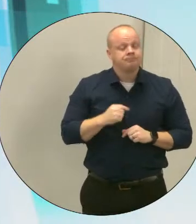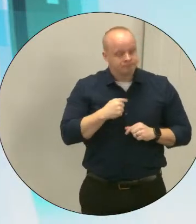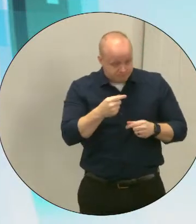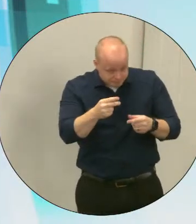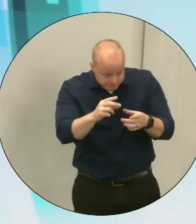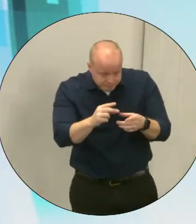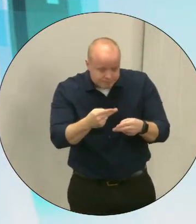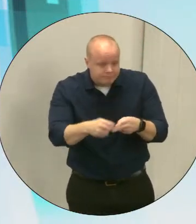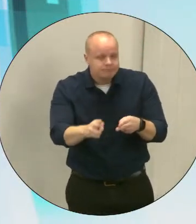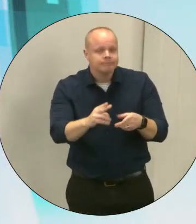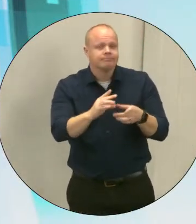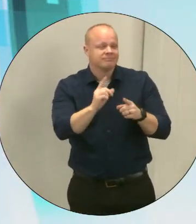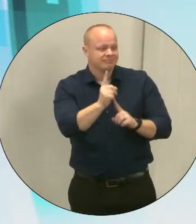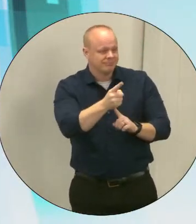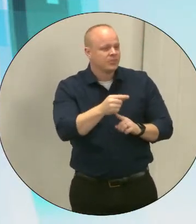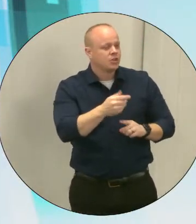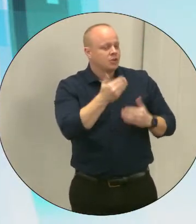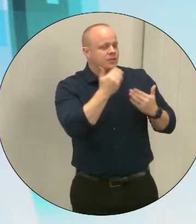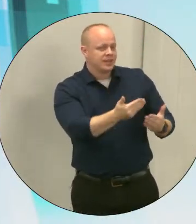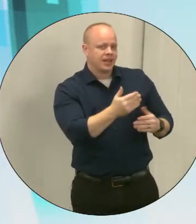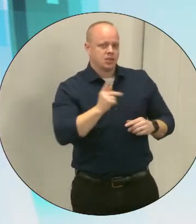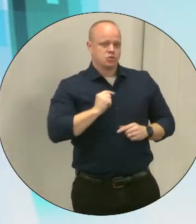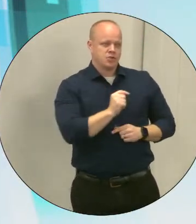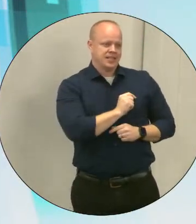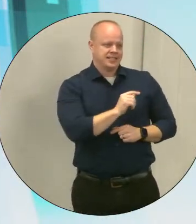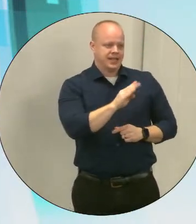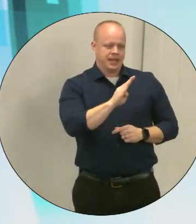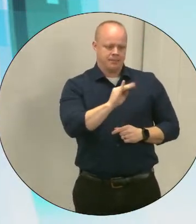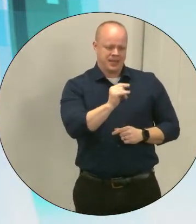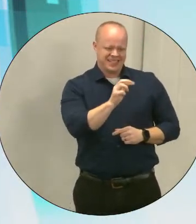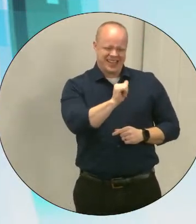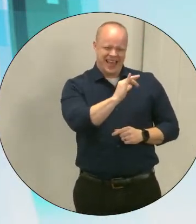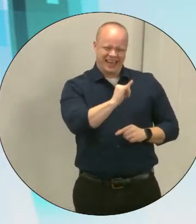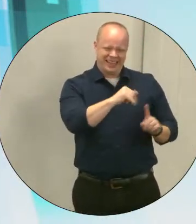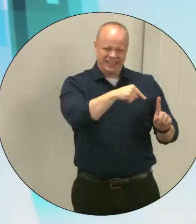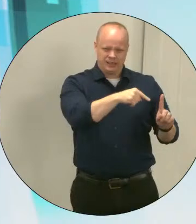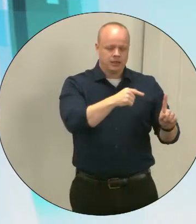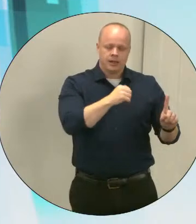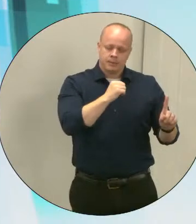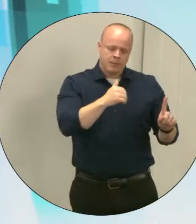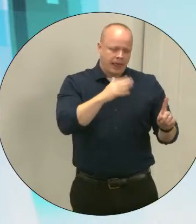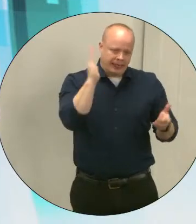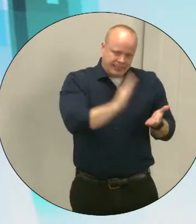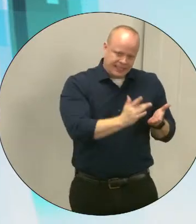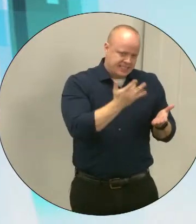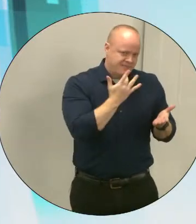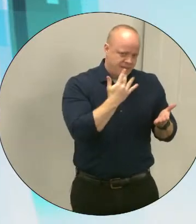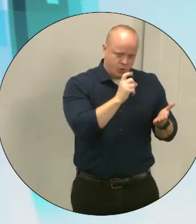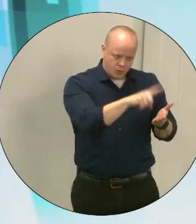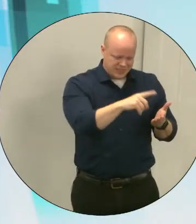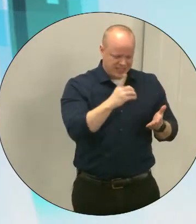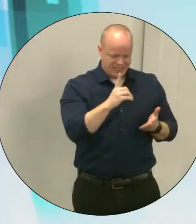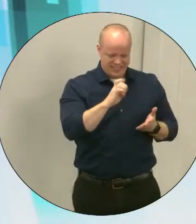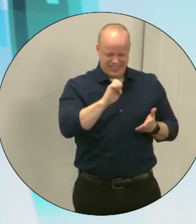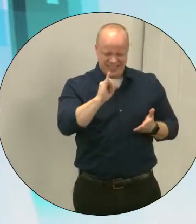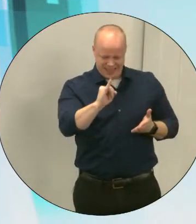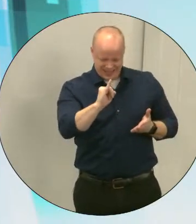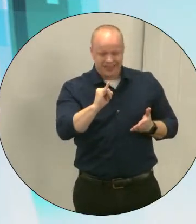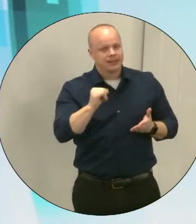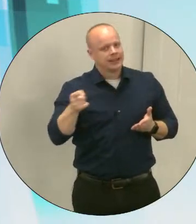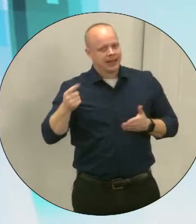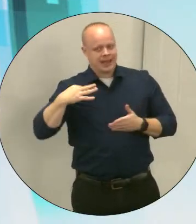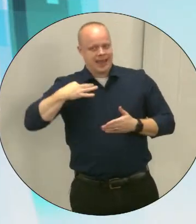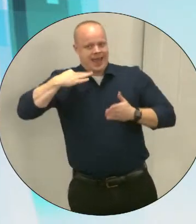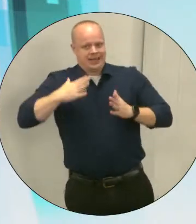thank Trustee Biasotti for my least favorite question, which was about DEI and putting the candidates on the spot to answer that